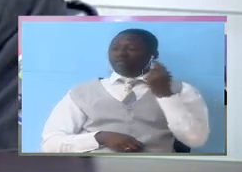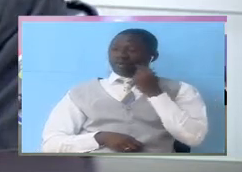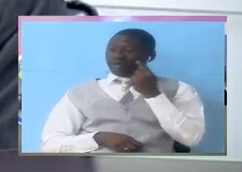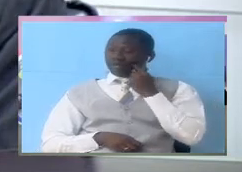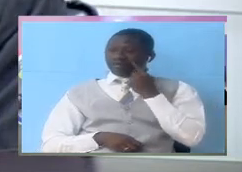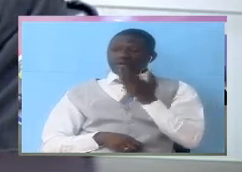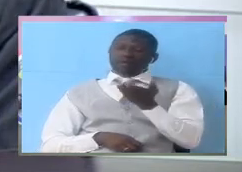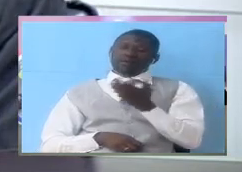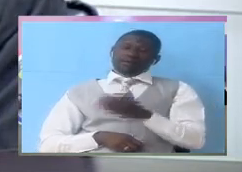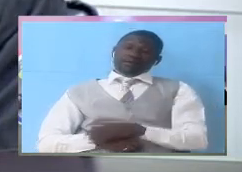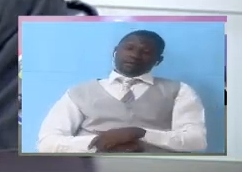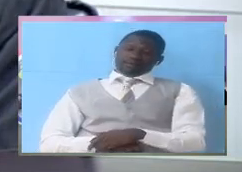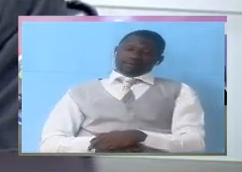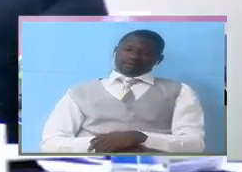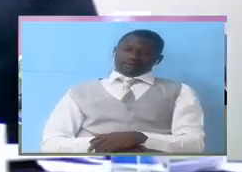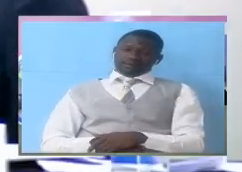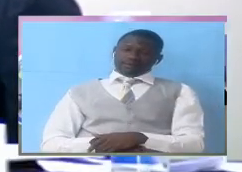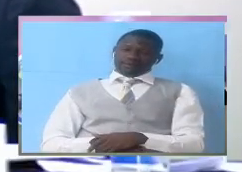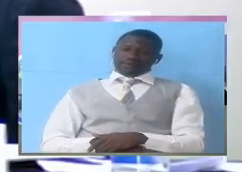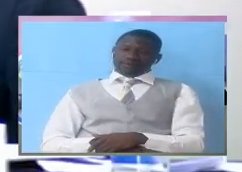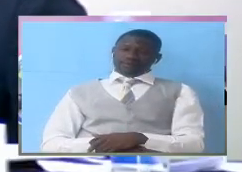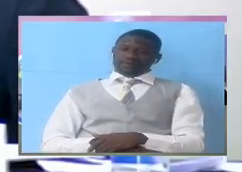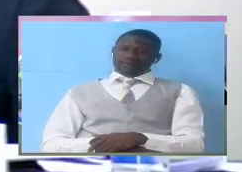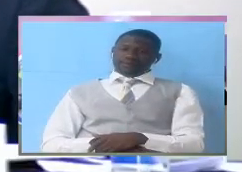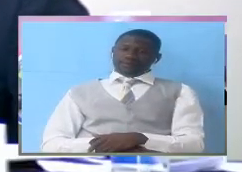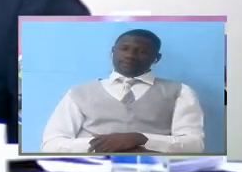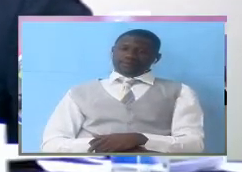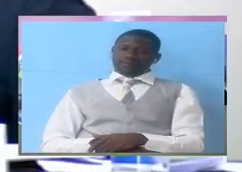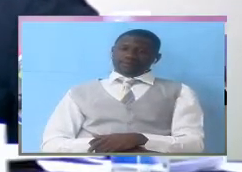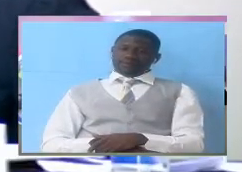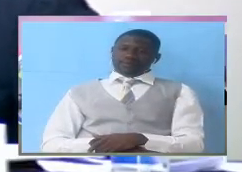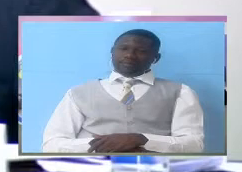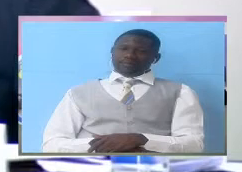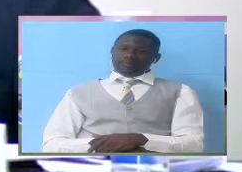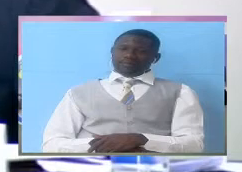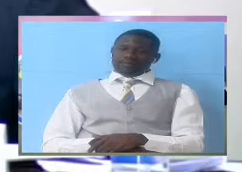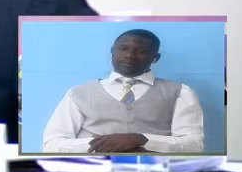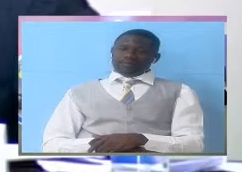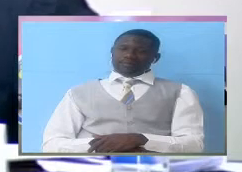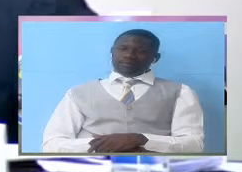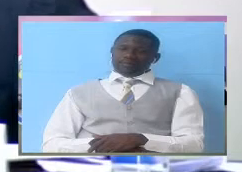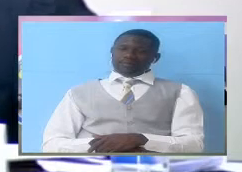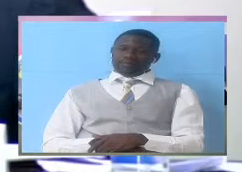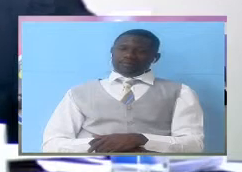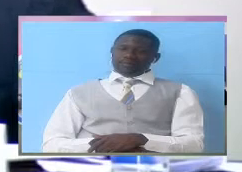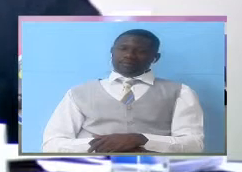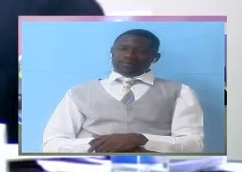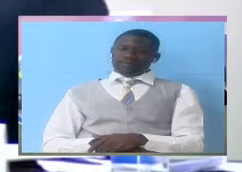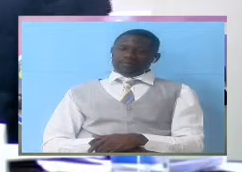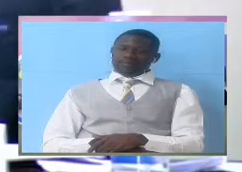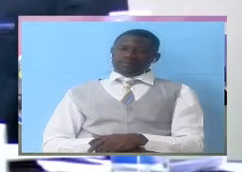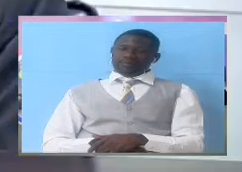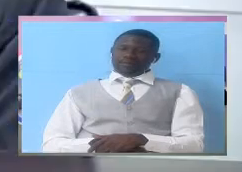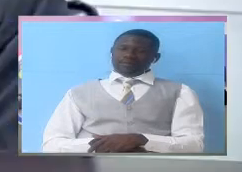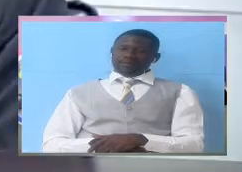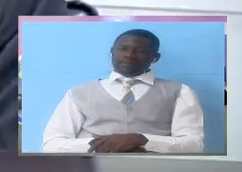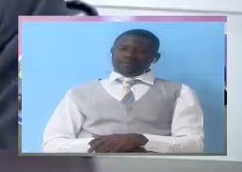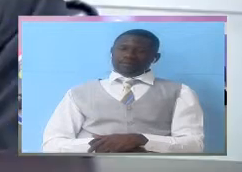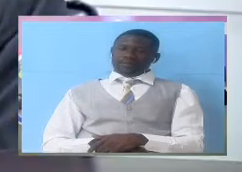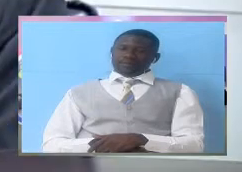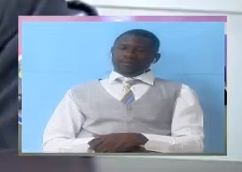bu lool nak kan moko wara éggé président ba non be paré yow nga éggé ko président ba